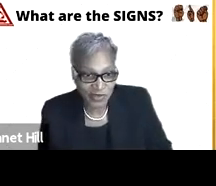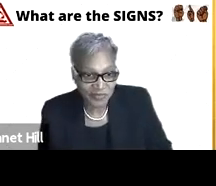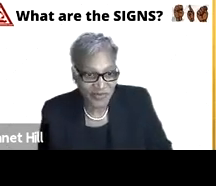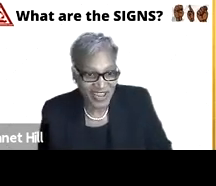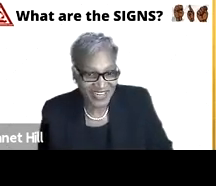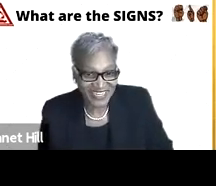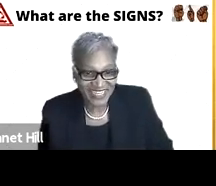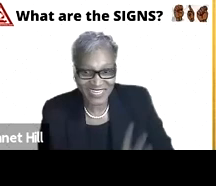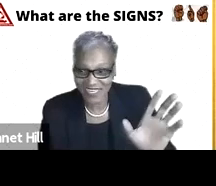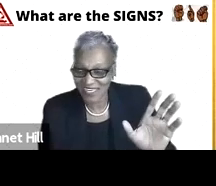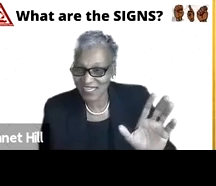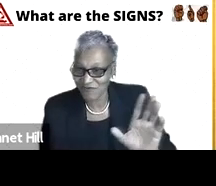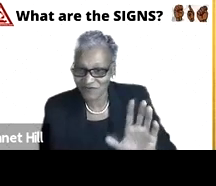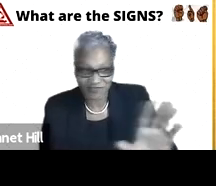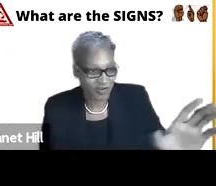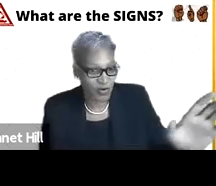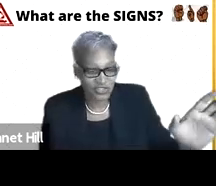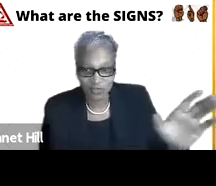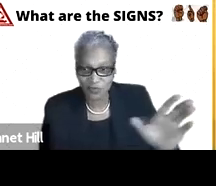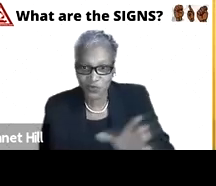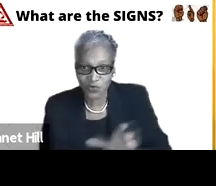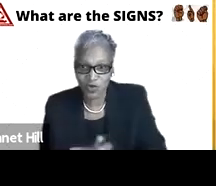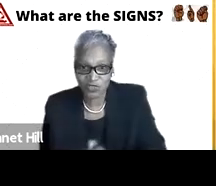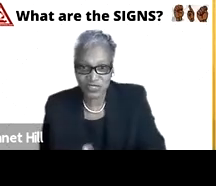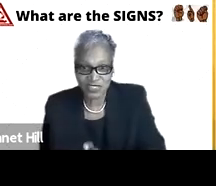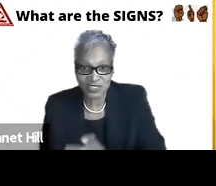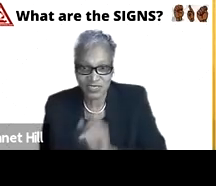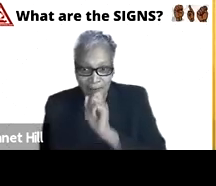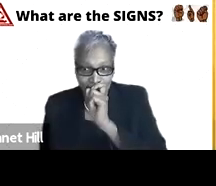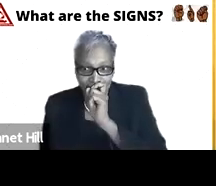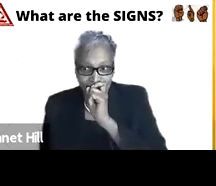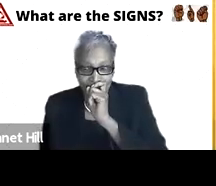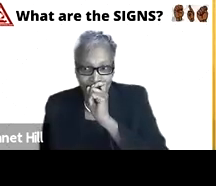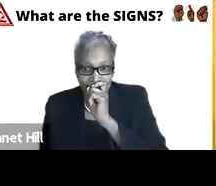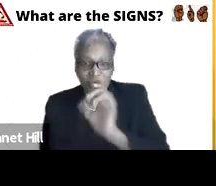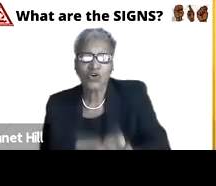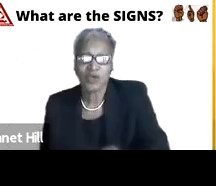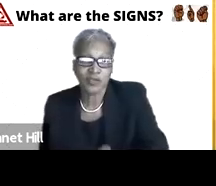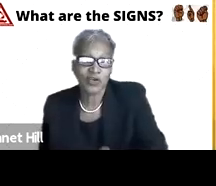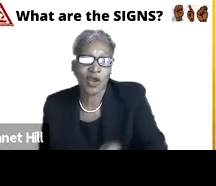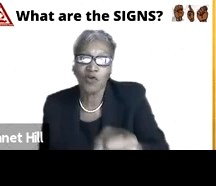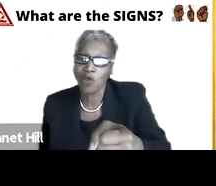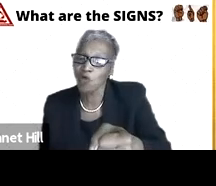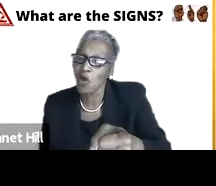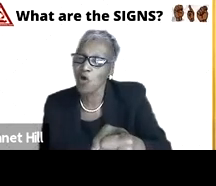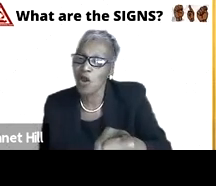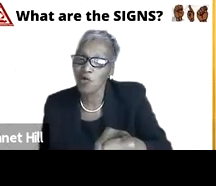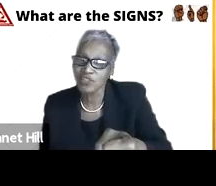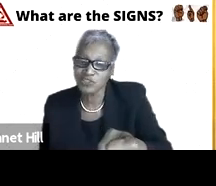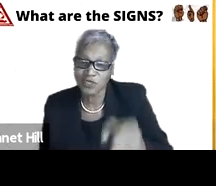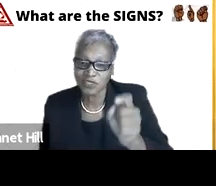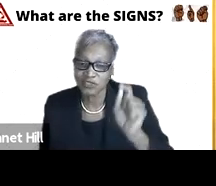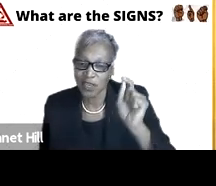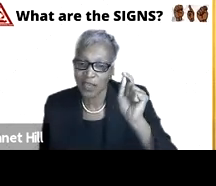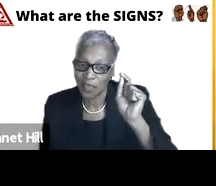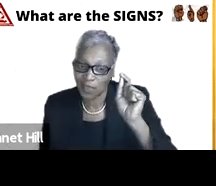get it queued up. All right. Any questions before we go to this? Good. Hold all